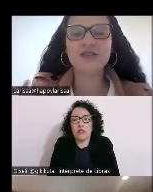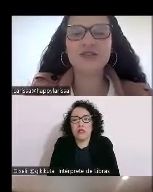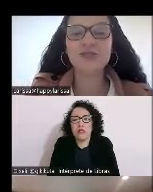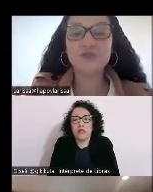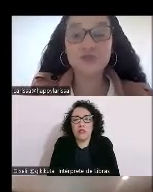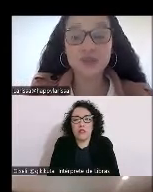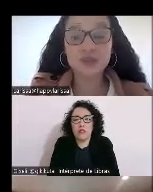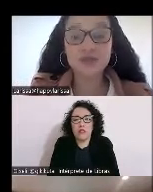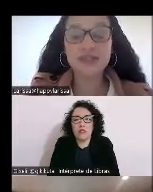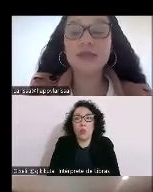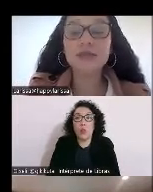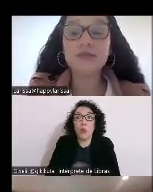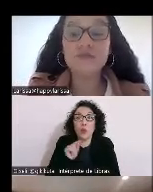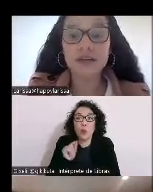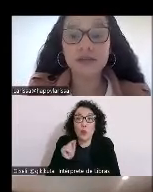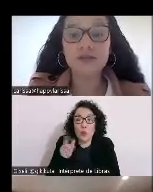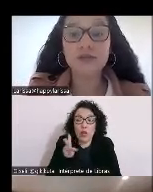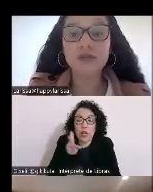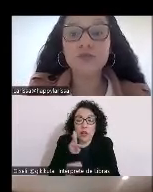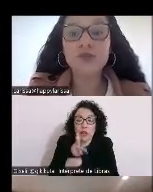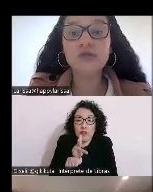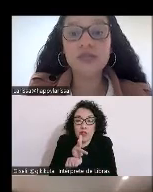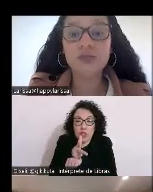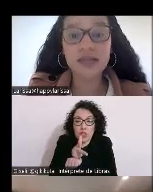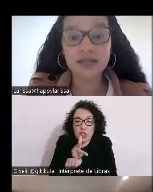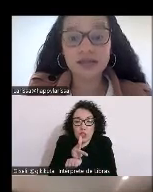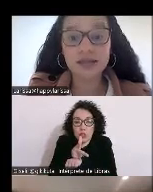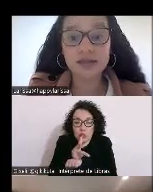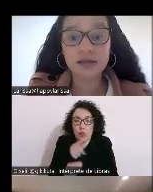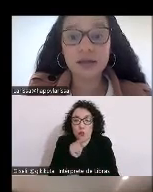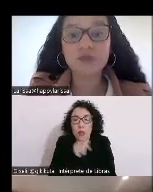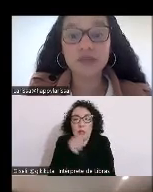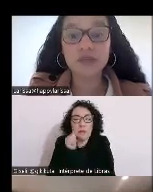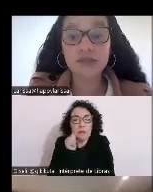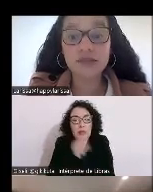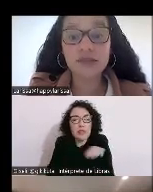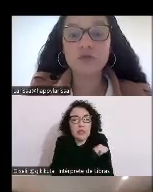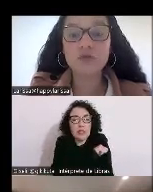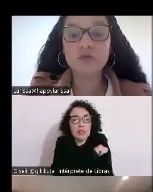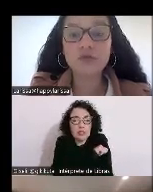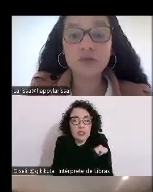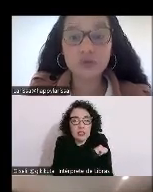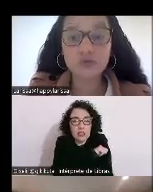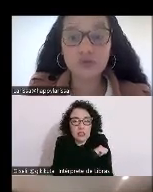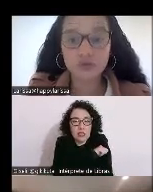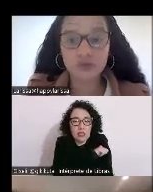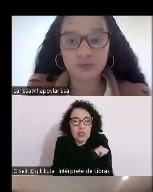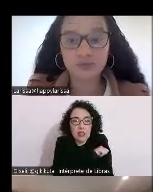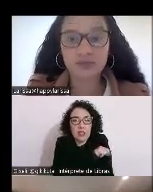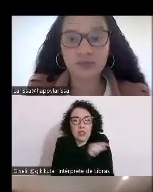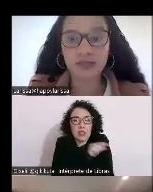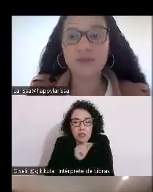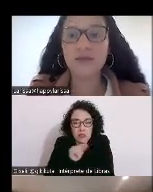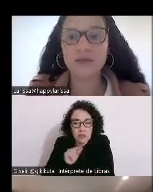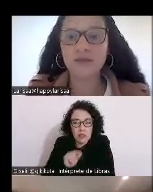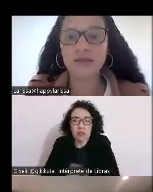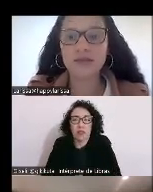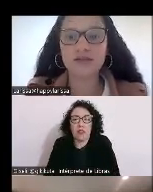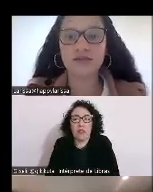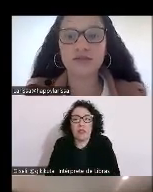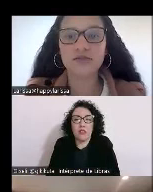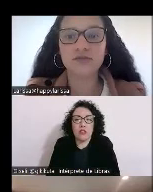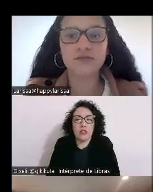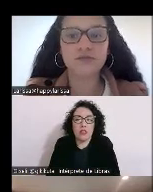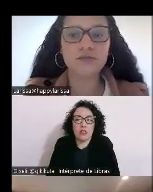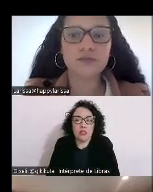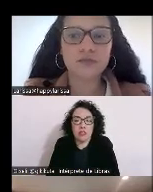aqui nós temos um vídeo dessa aluna Valerie falando um pouco da experiência dela. Eu vou traduzir os primeiros segundos do vídeo, ok? Please,